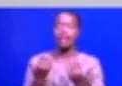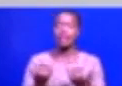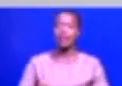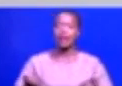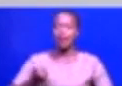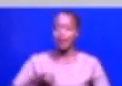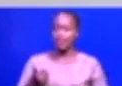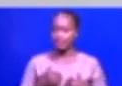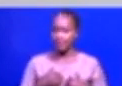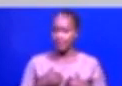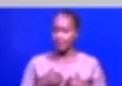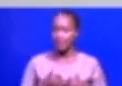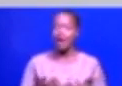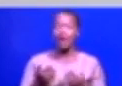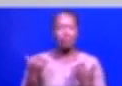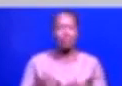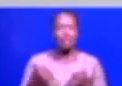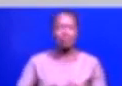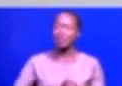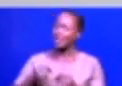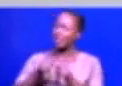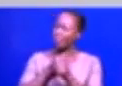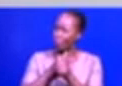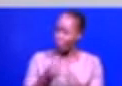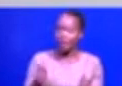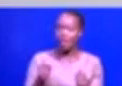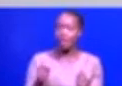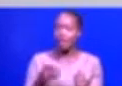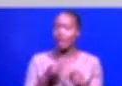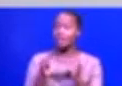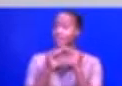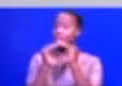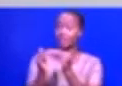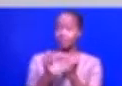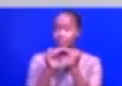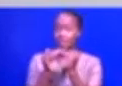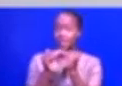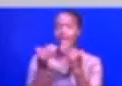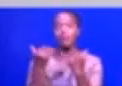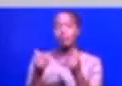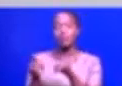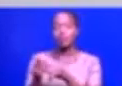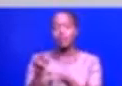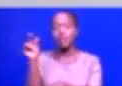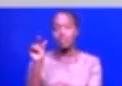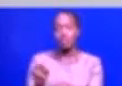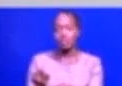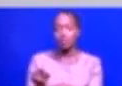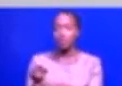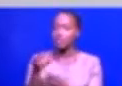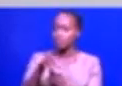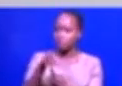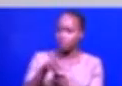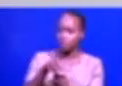playing their hearts out. And of course, Equity, having played even at the regional